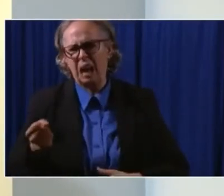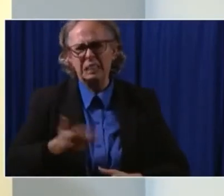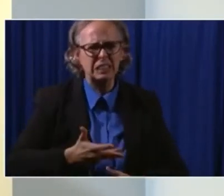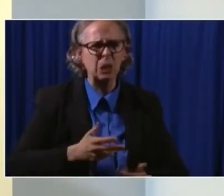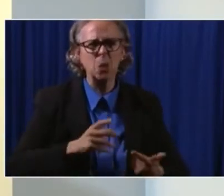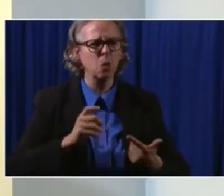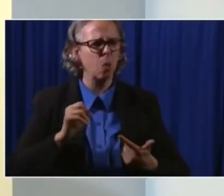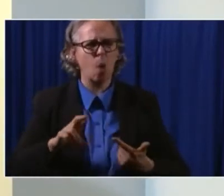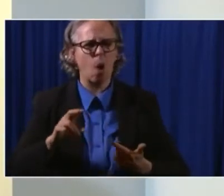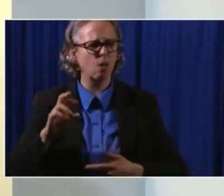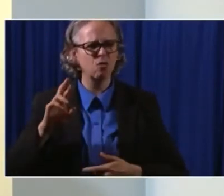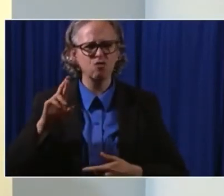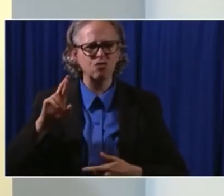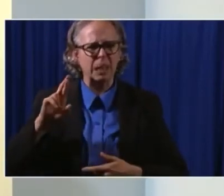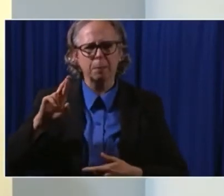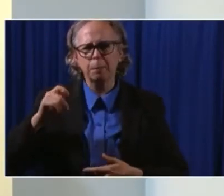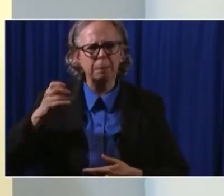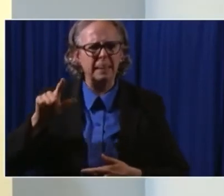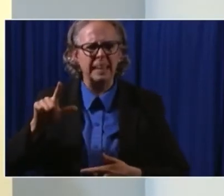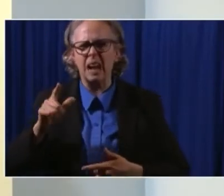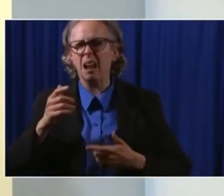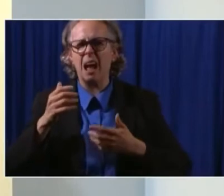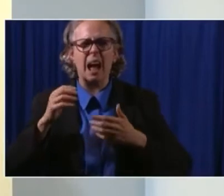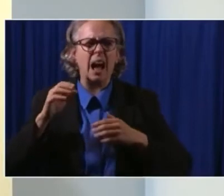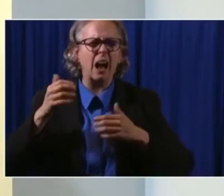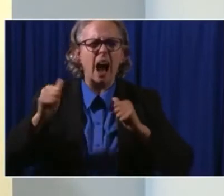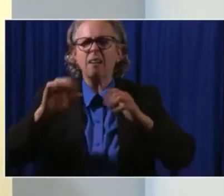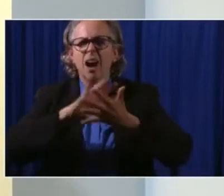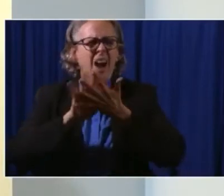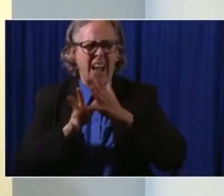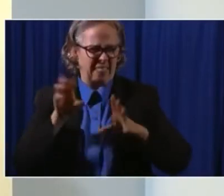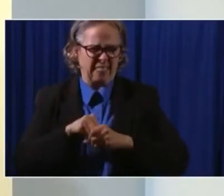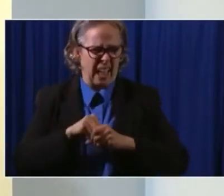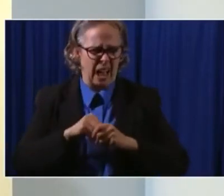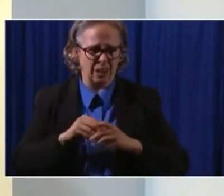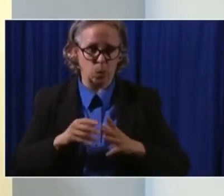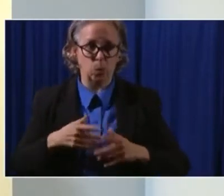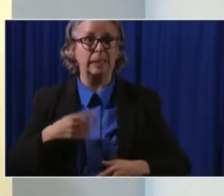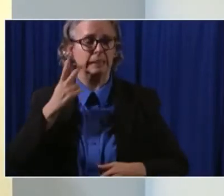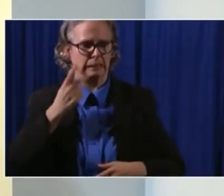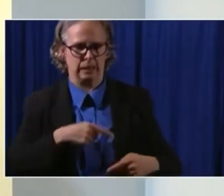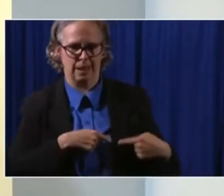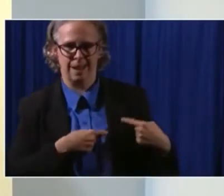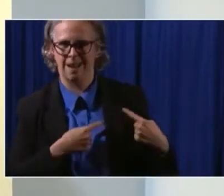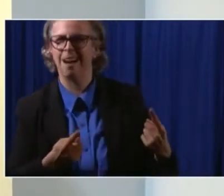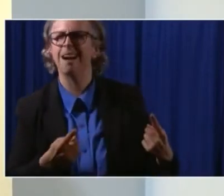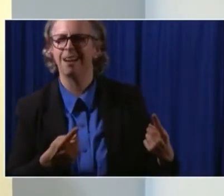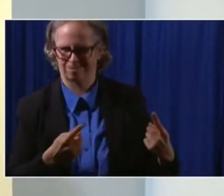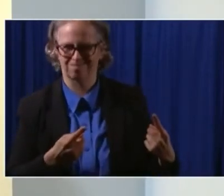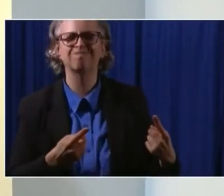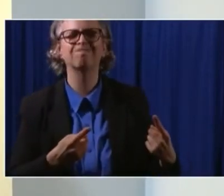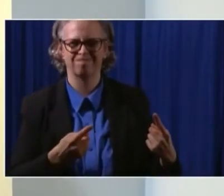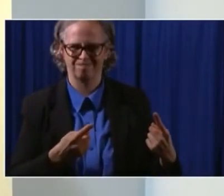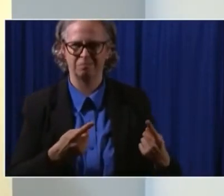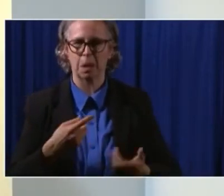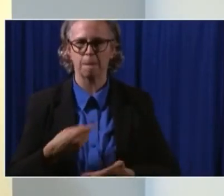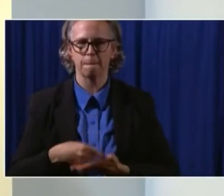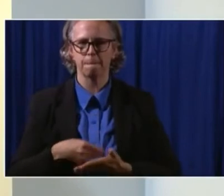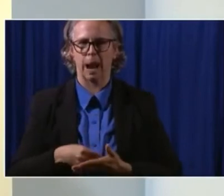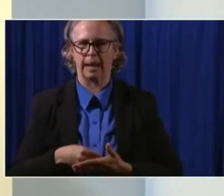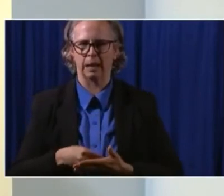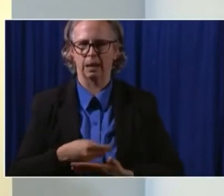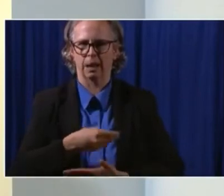on right to work, all kinds of things that we've seen over the years where money and influence can impact the